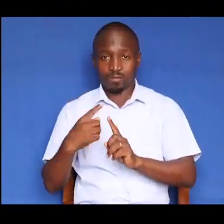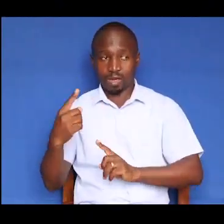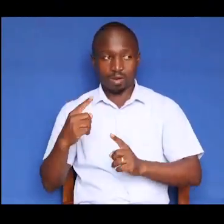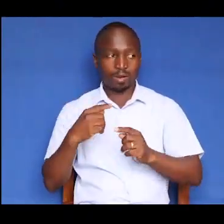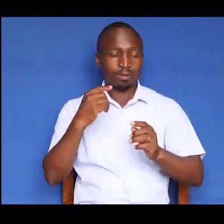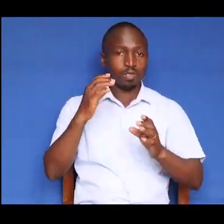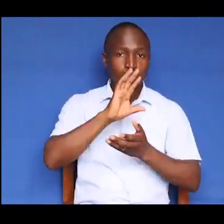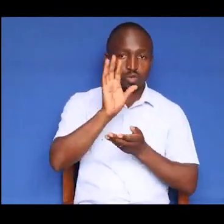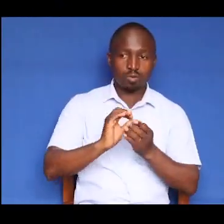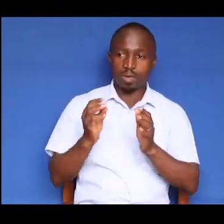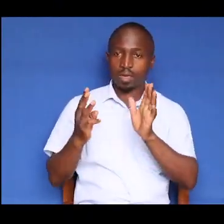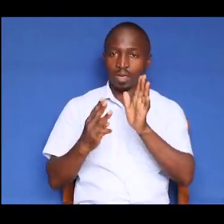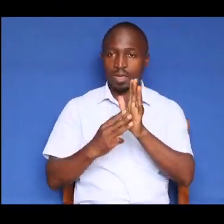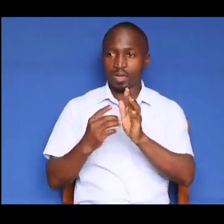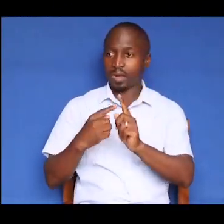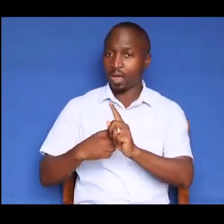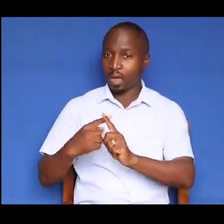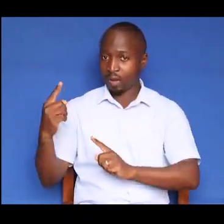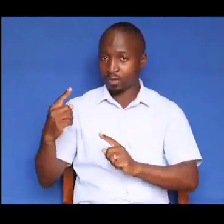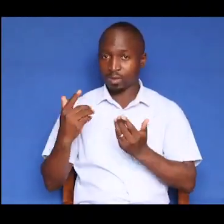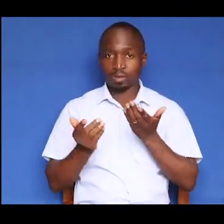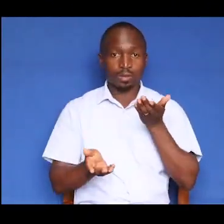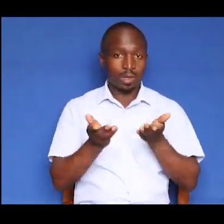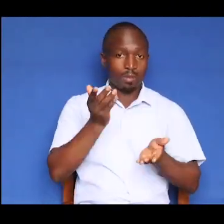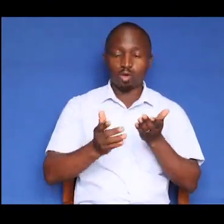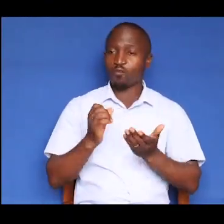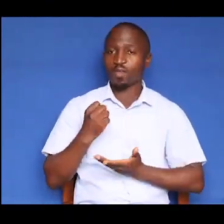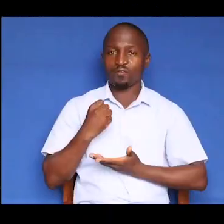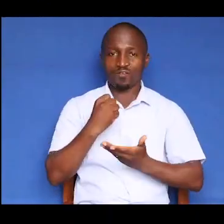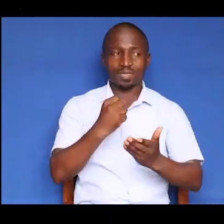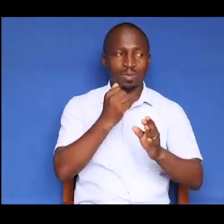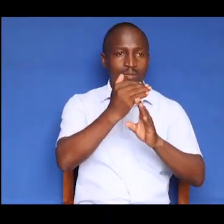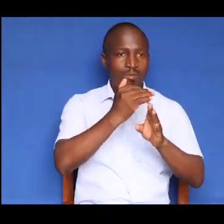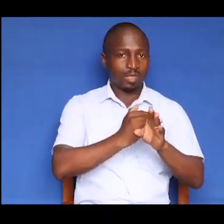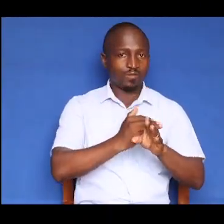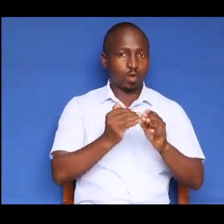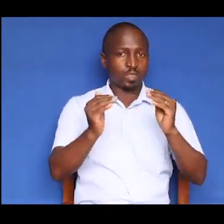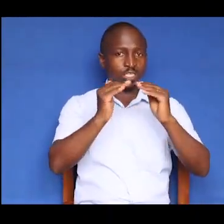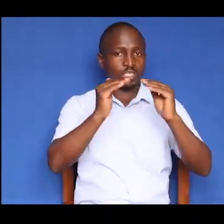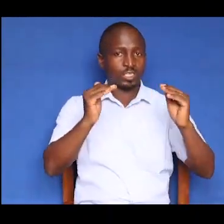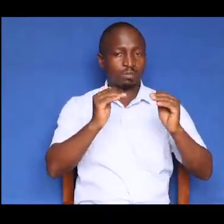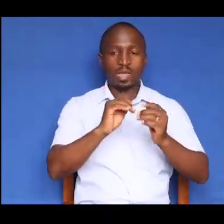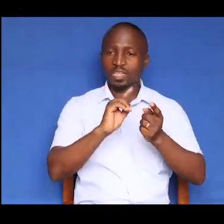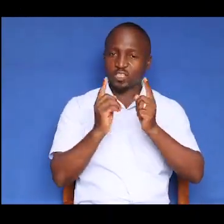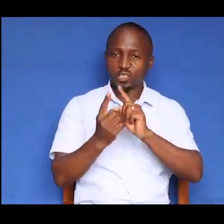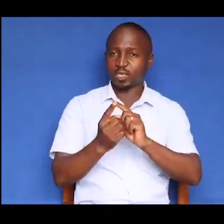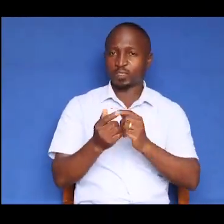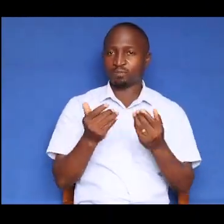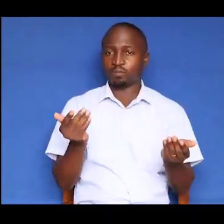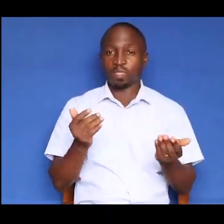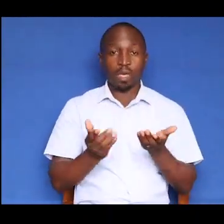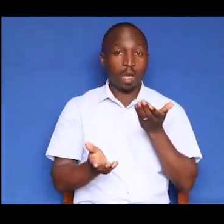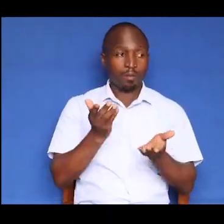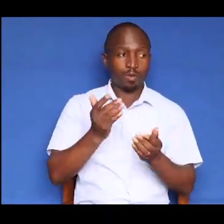this is amount of investment before changes, before any change. The amount